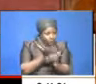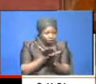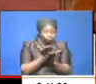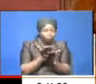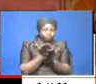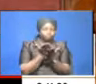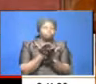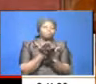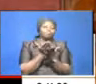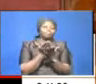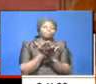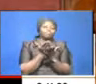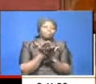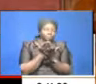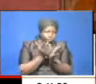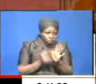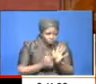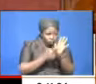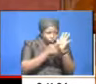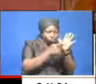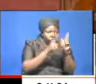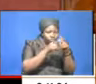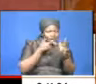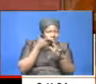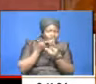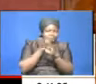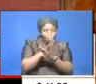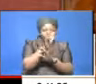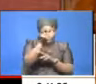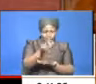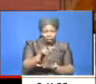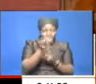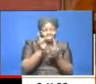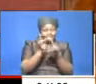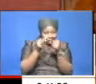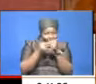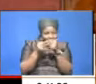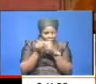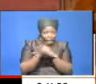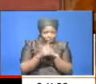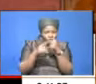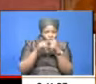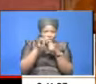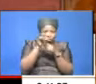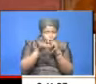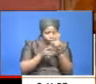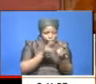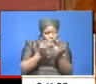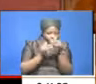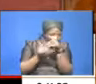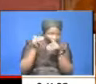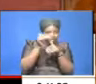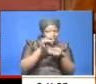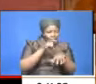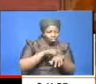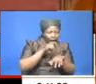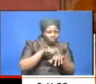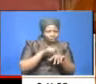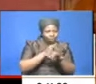respondent on the 8th June 2022, after the period of clearance had